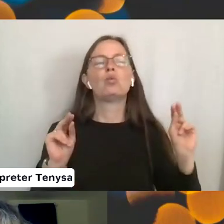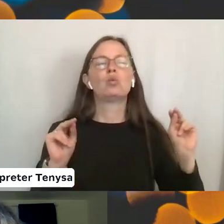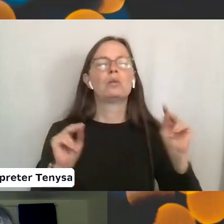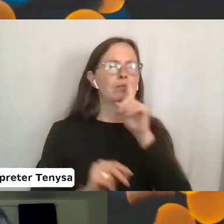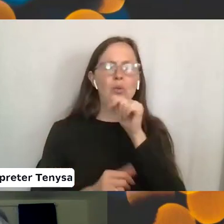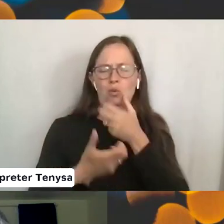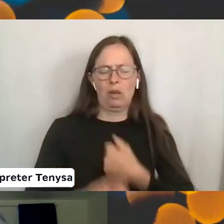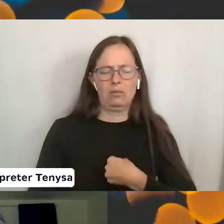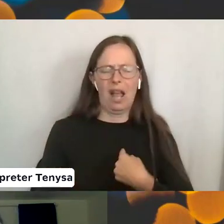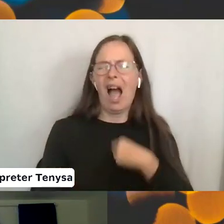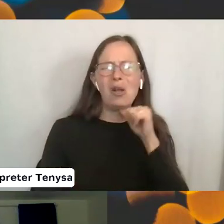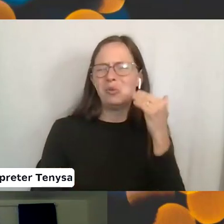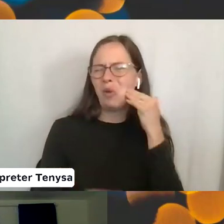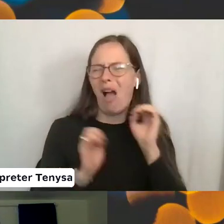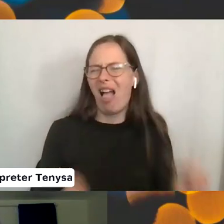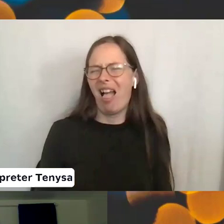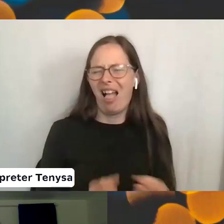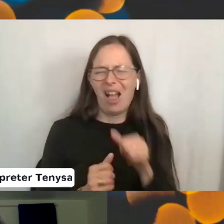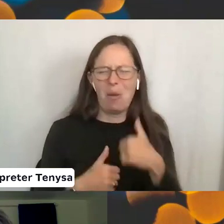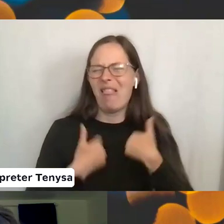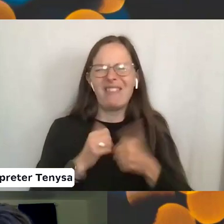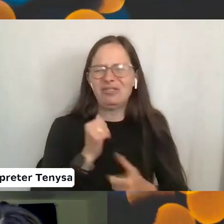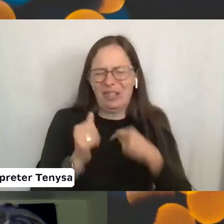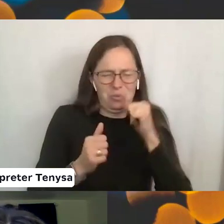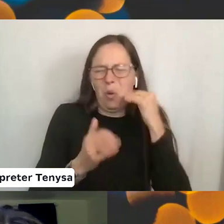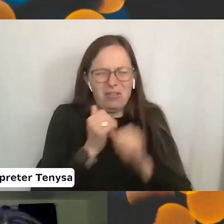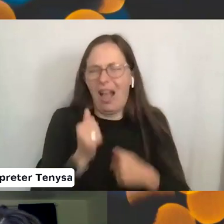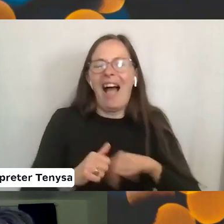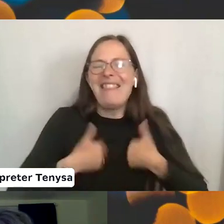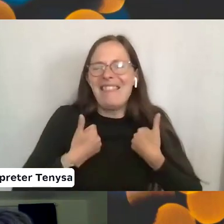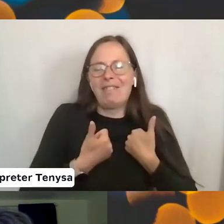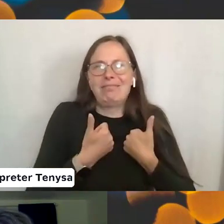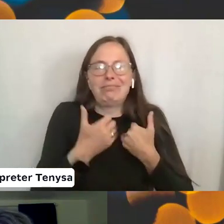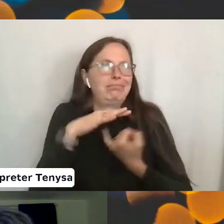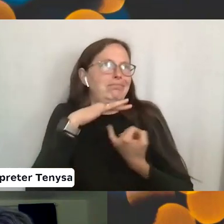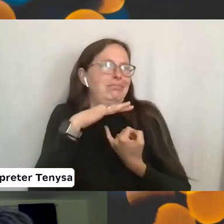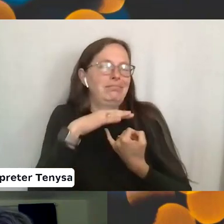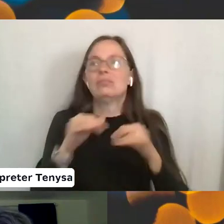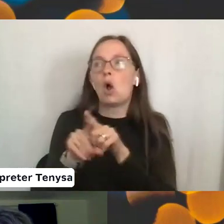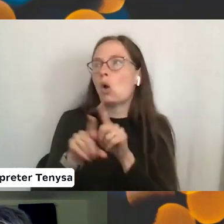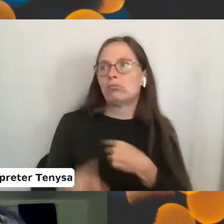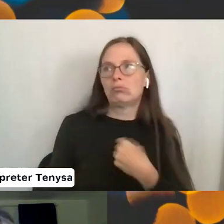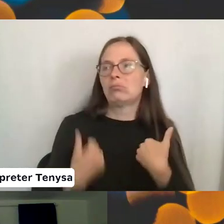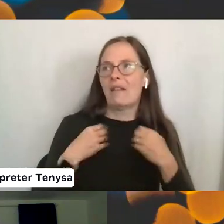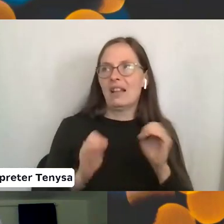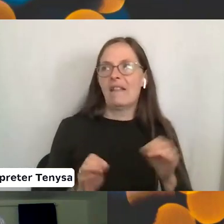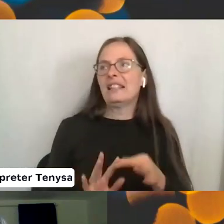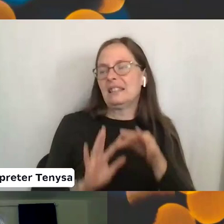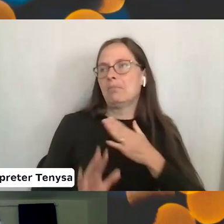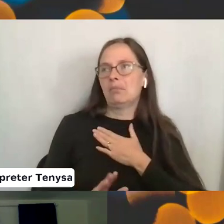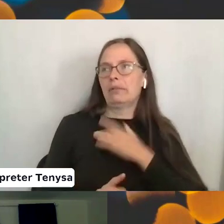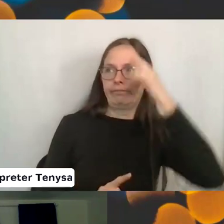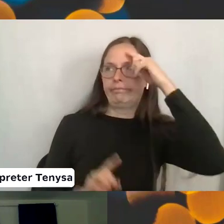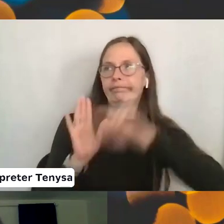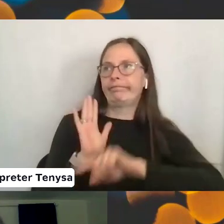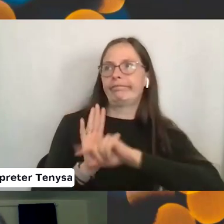trust me. I don't know shit. I live in a bubble. Yeah. Also, I too have nothing besides my pessimism at